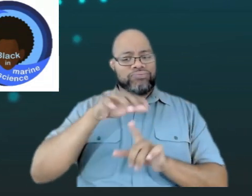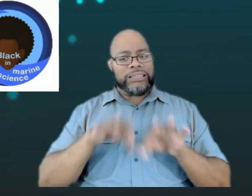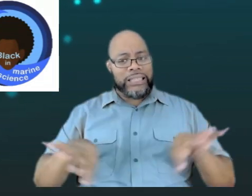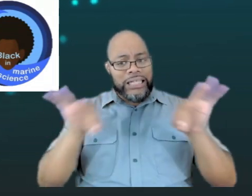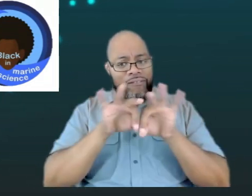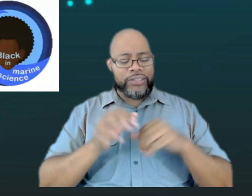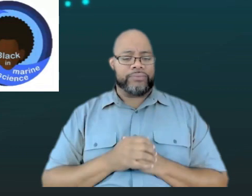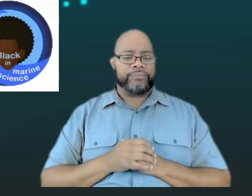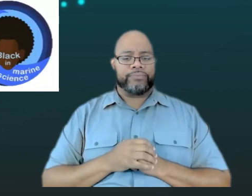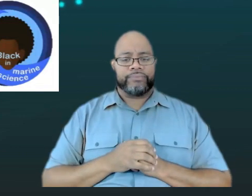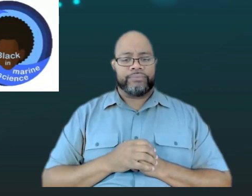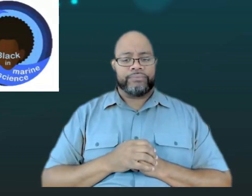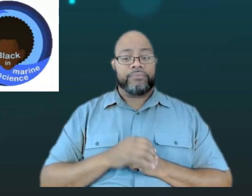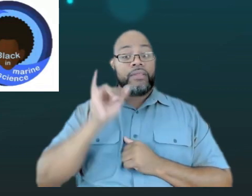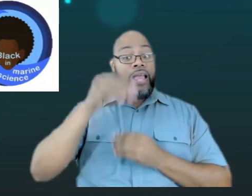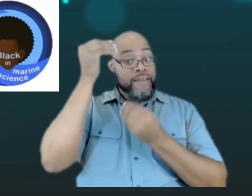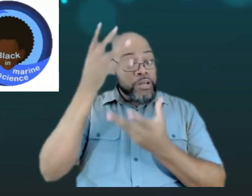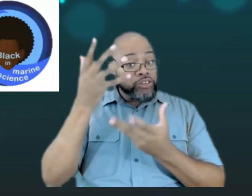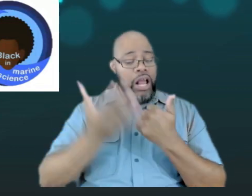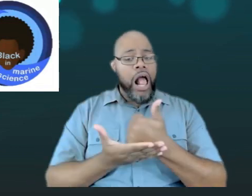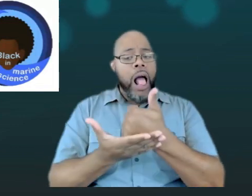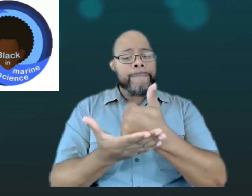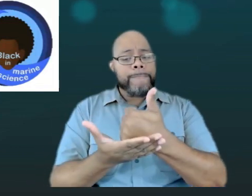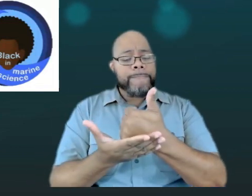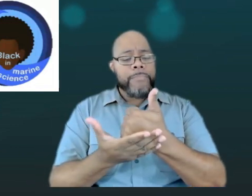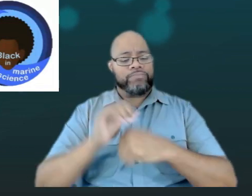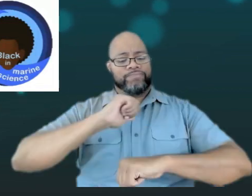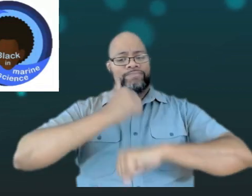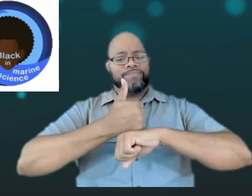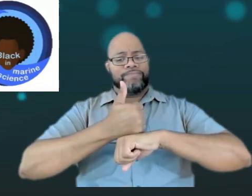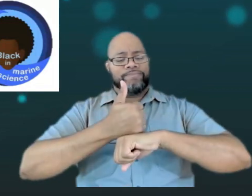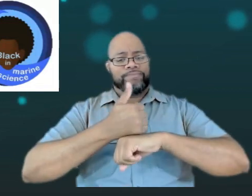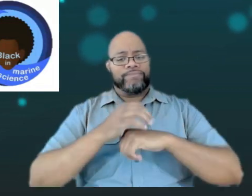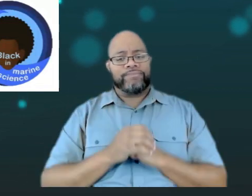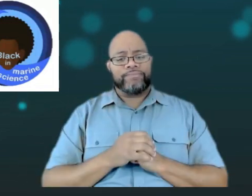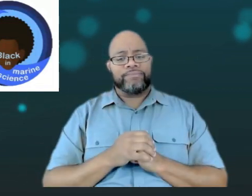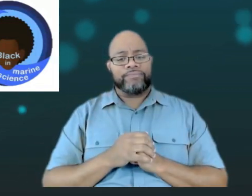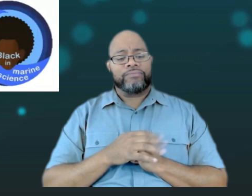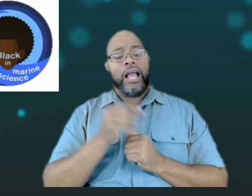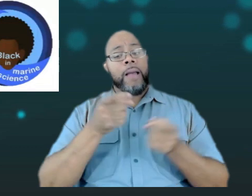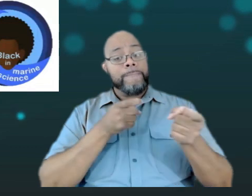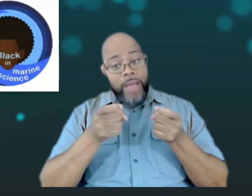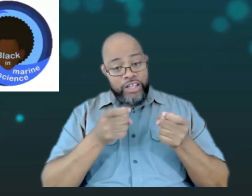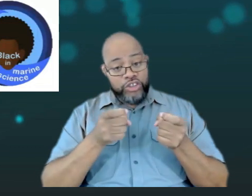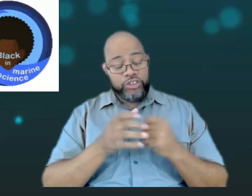significance. This information helps designate them and manage